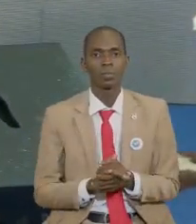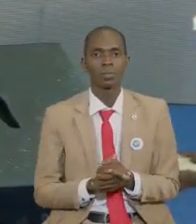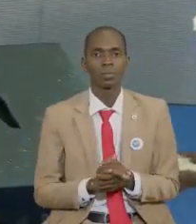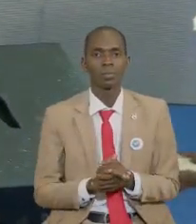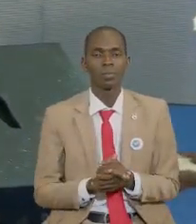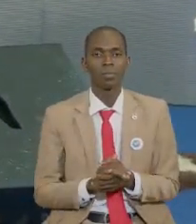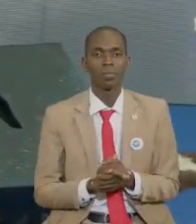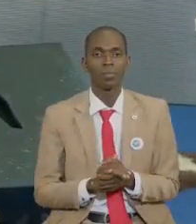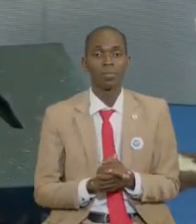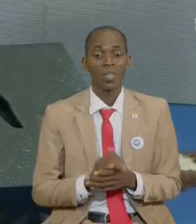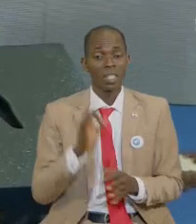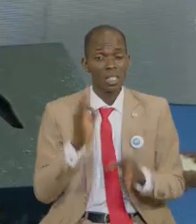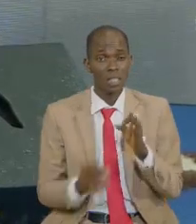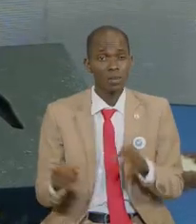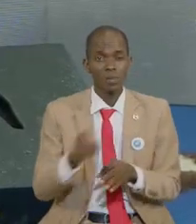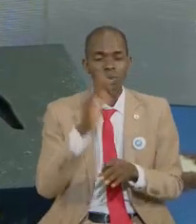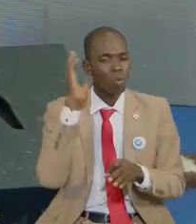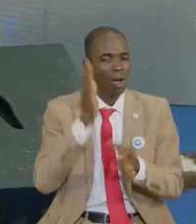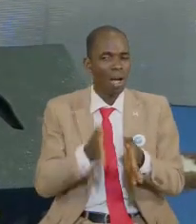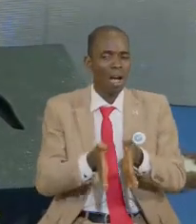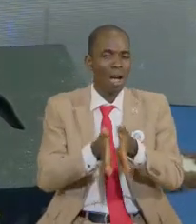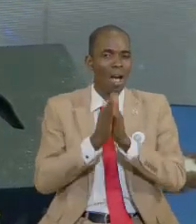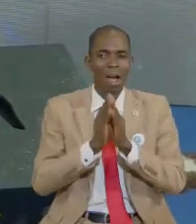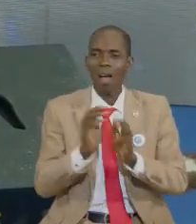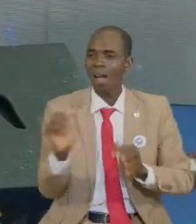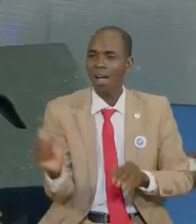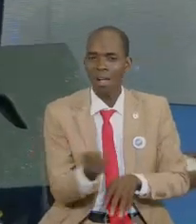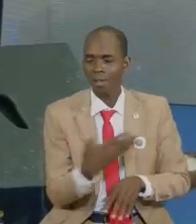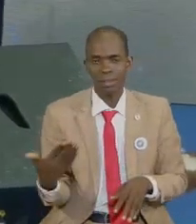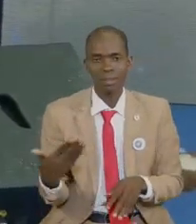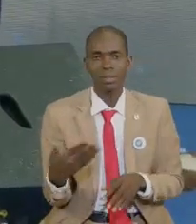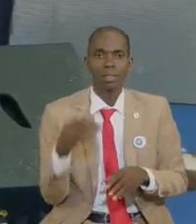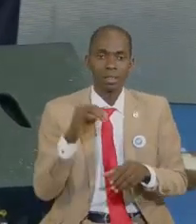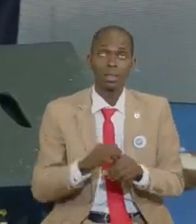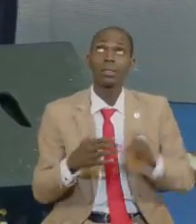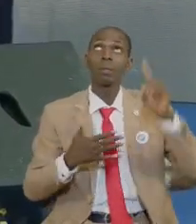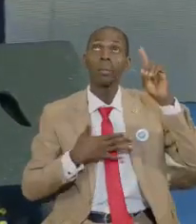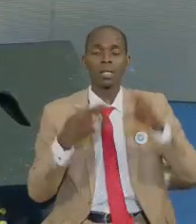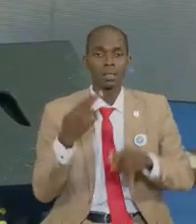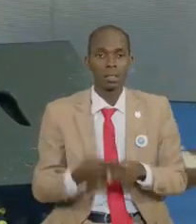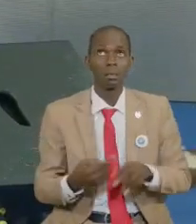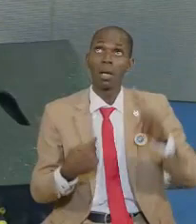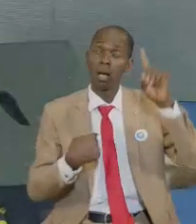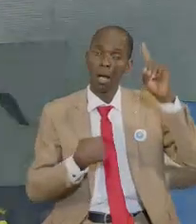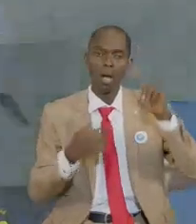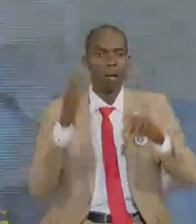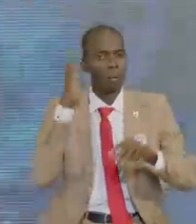If he shall ask anything in my name, I will do it.